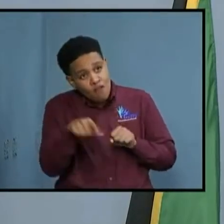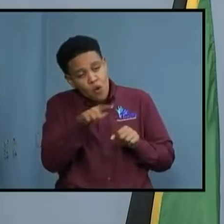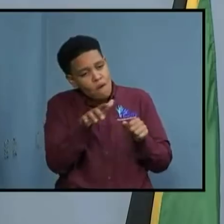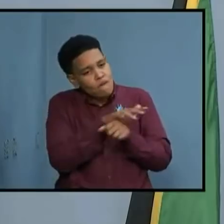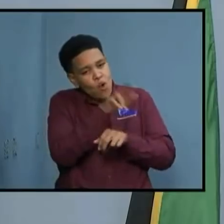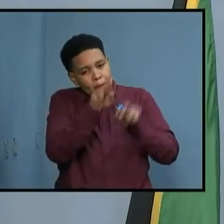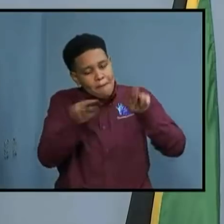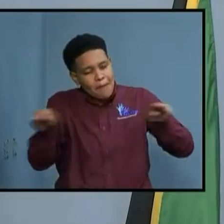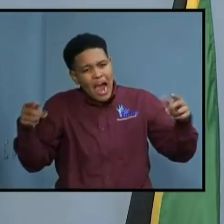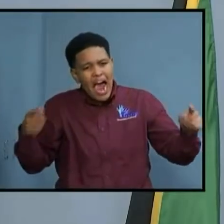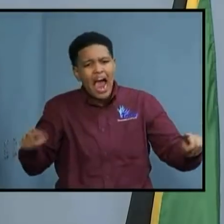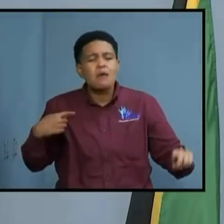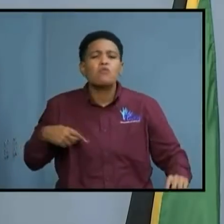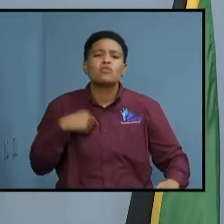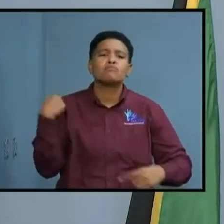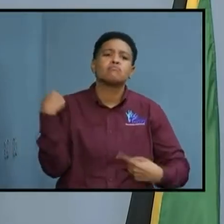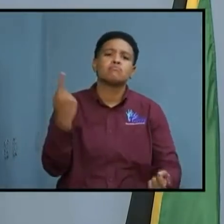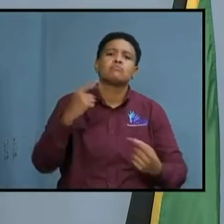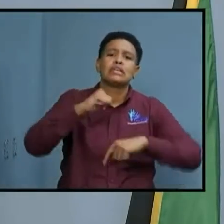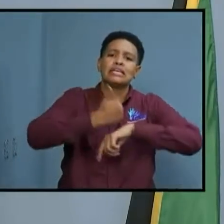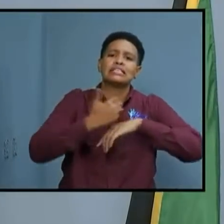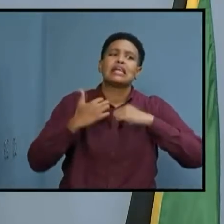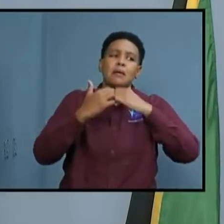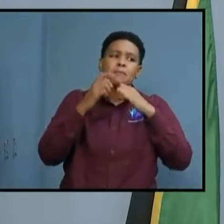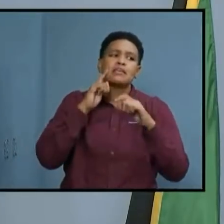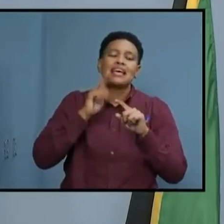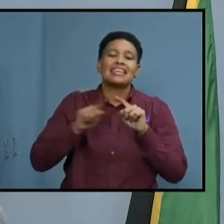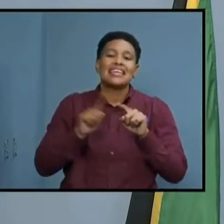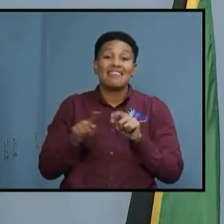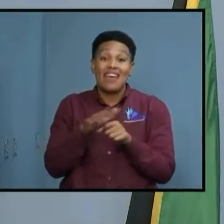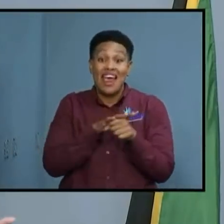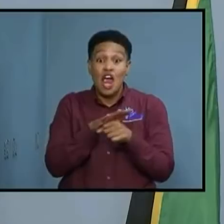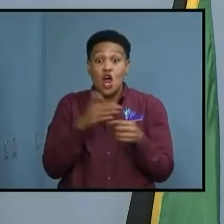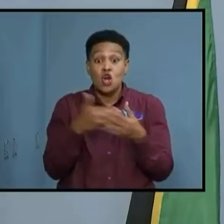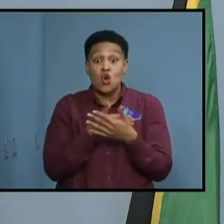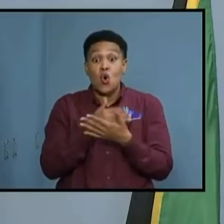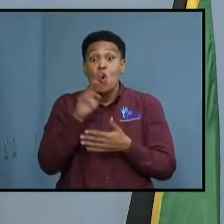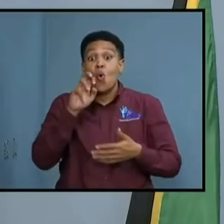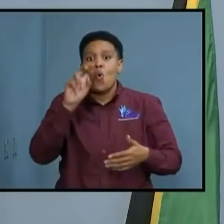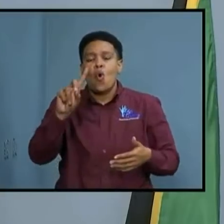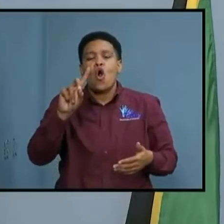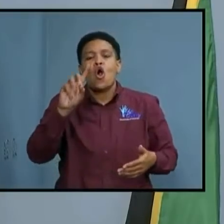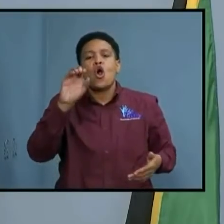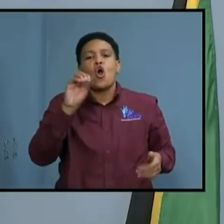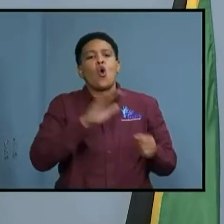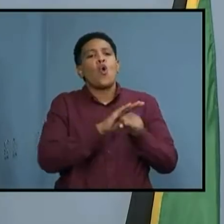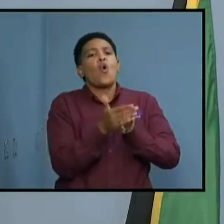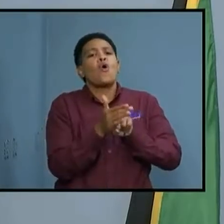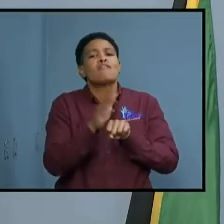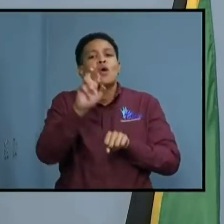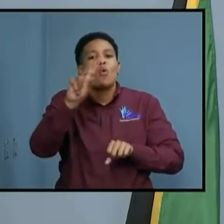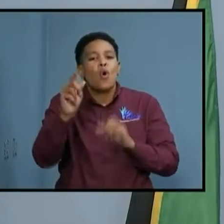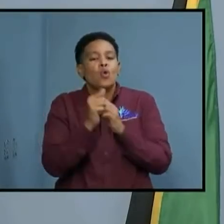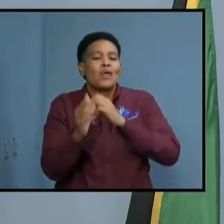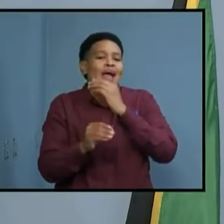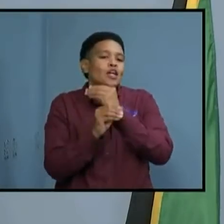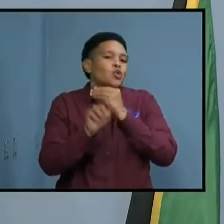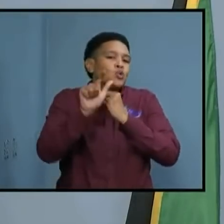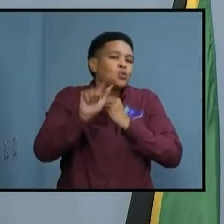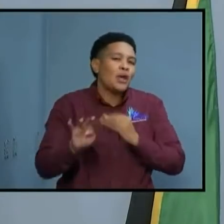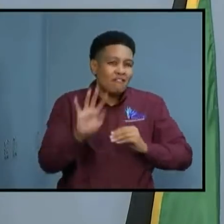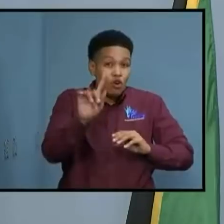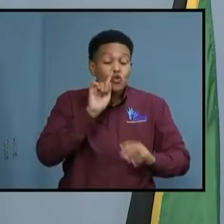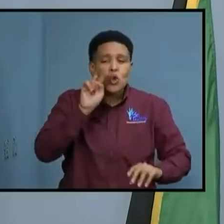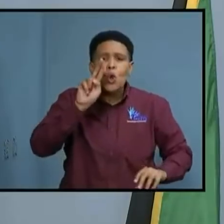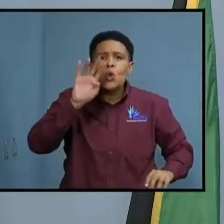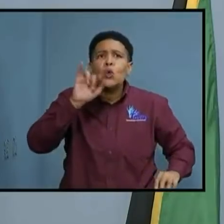occupied. We have since established an area, or a new ward, if you will, a COVID ward, with an additional 24. So